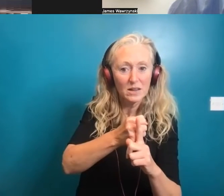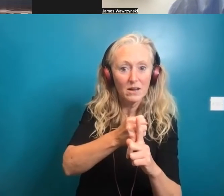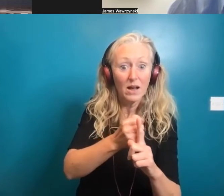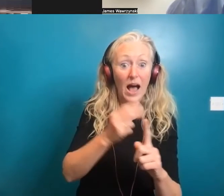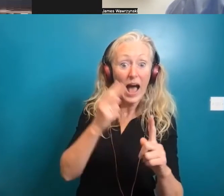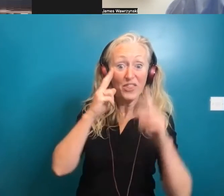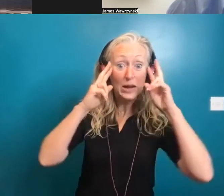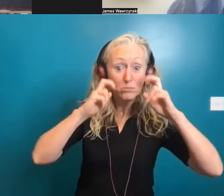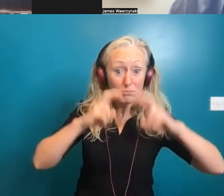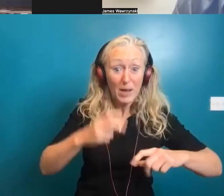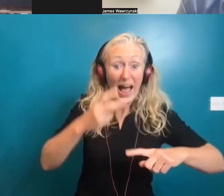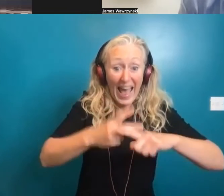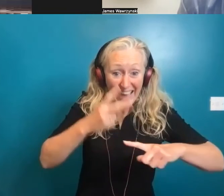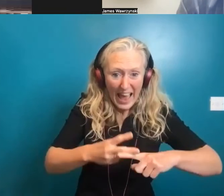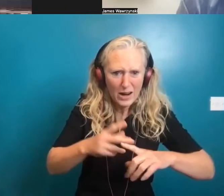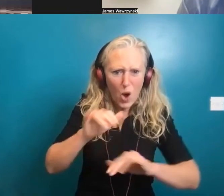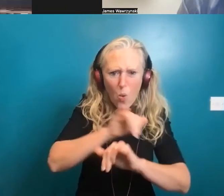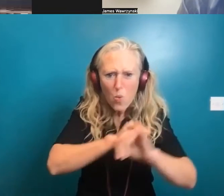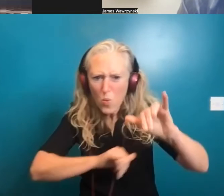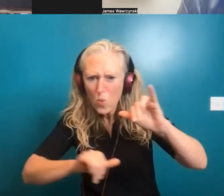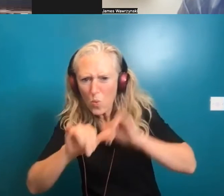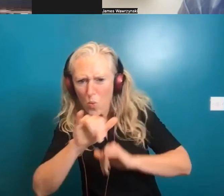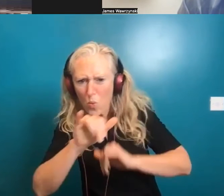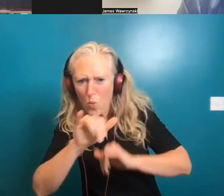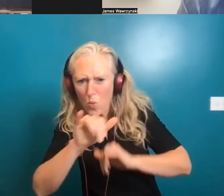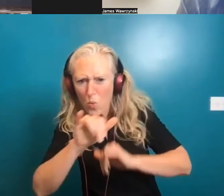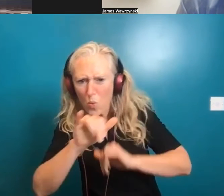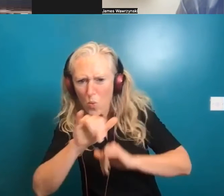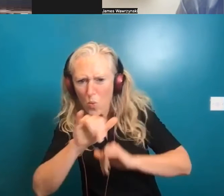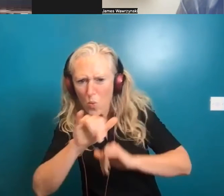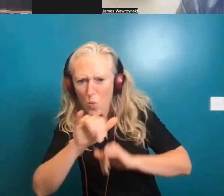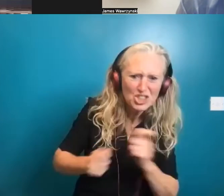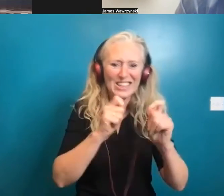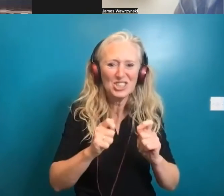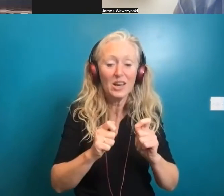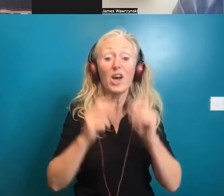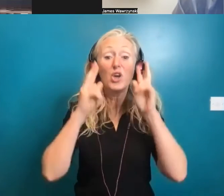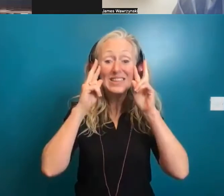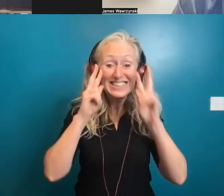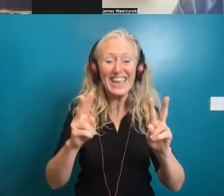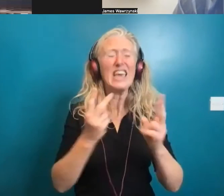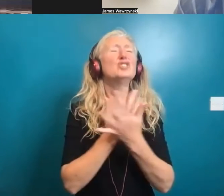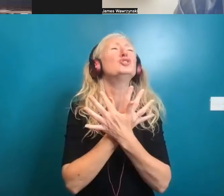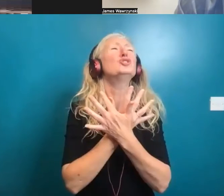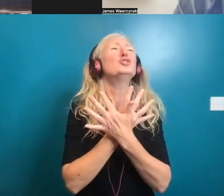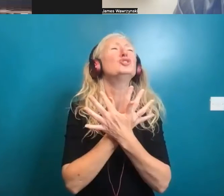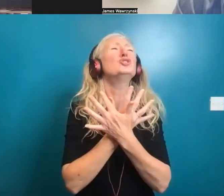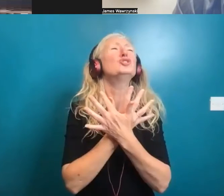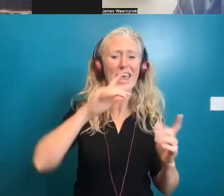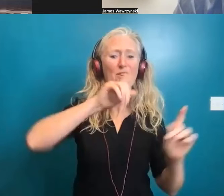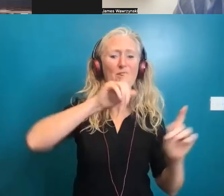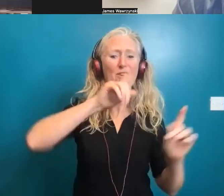that there are so many different variations that cause Usher, and each one of them potentially could have a